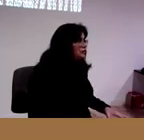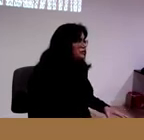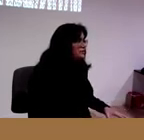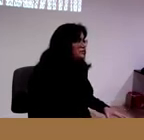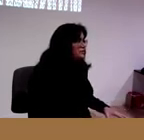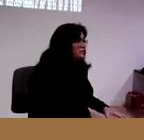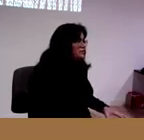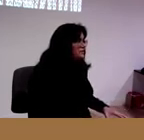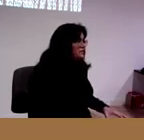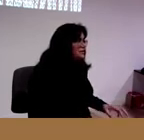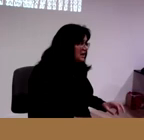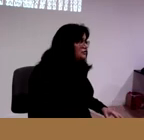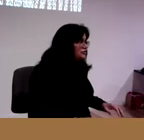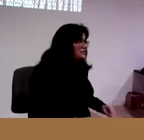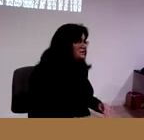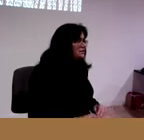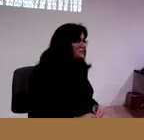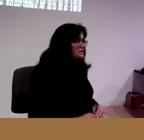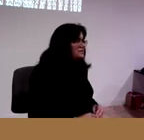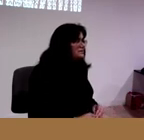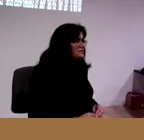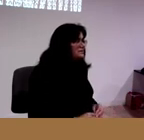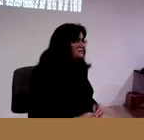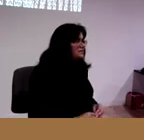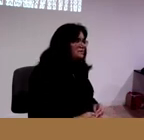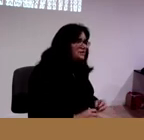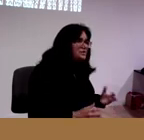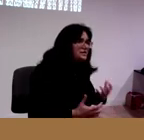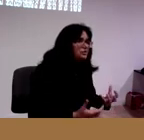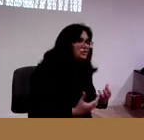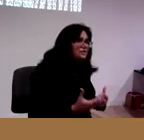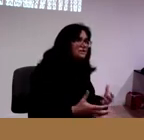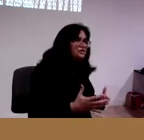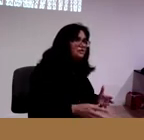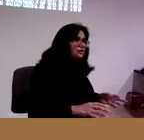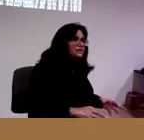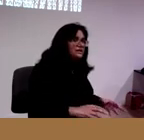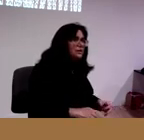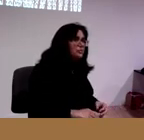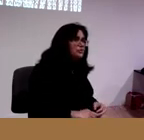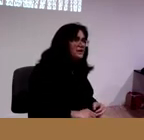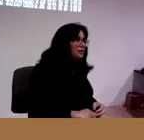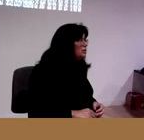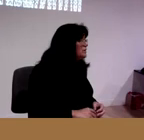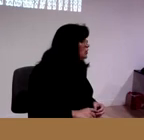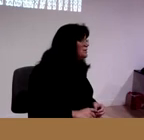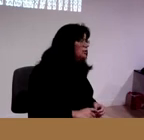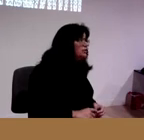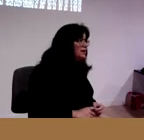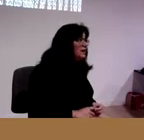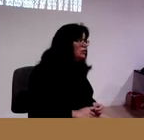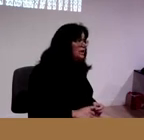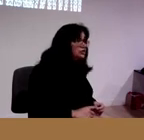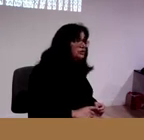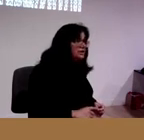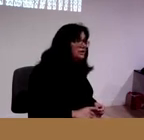built over it, country still exists. So we sometimes see in the university people saying, well, if only we